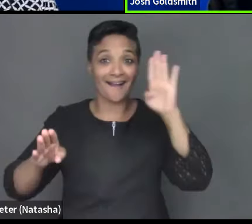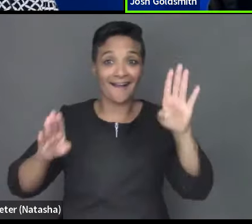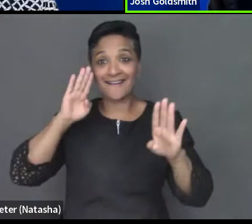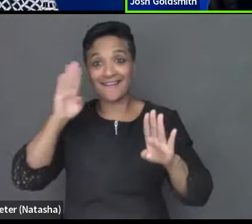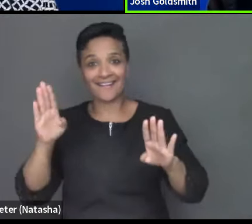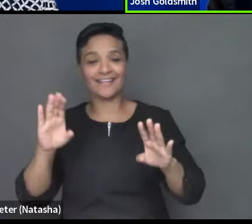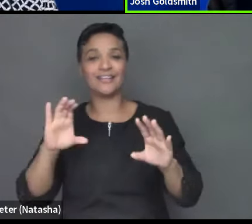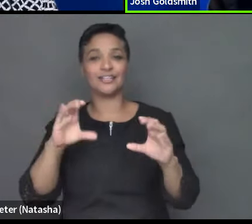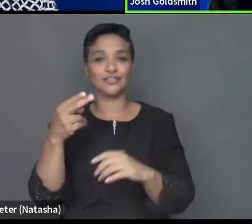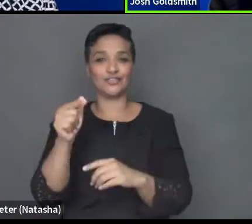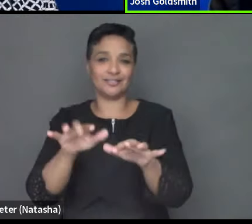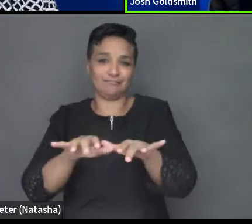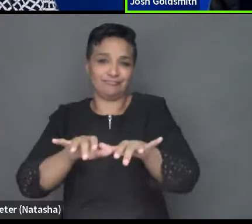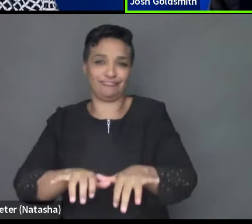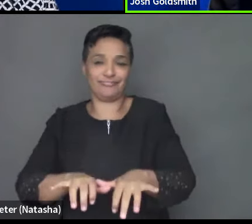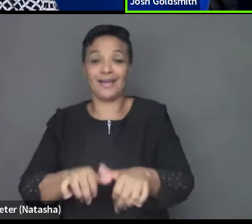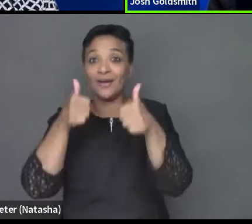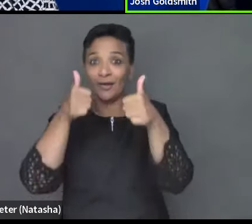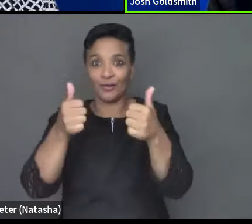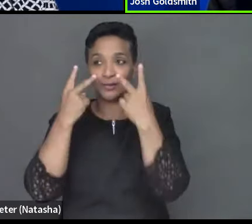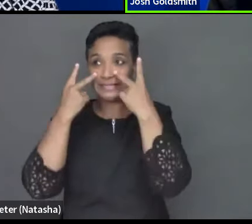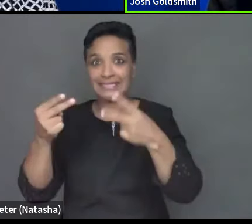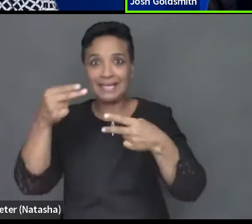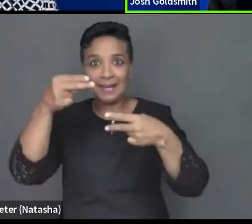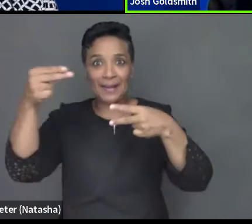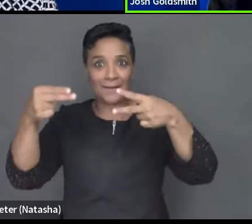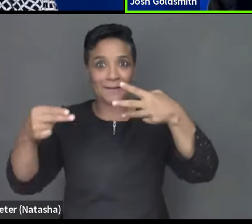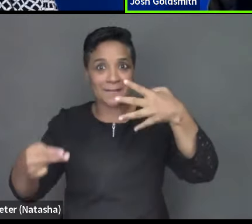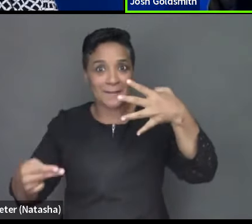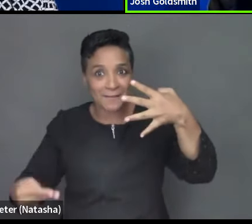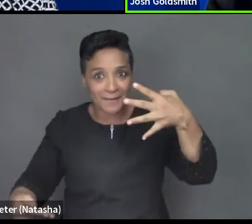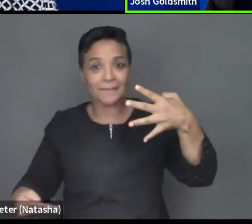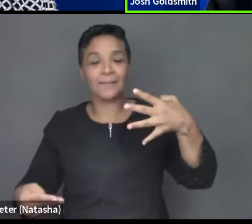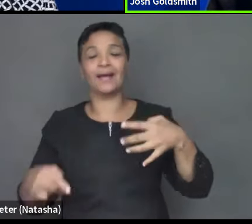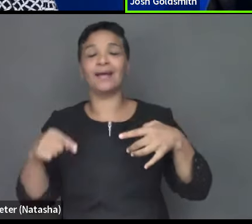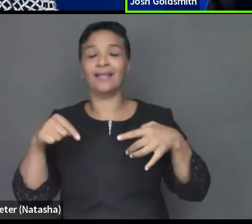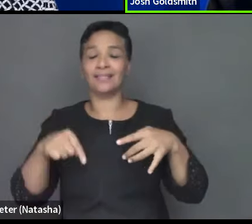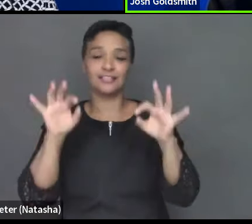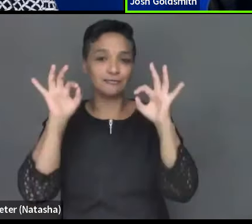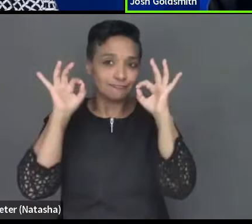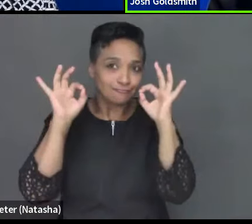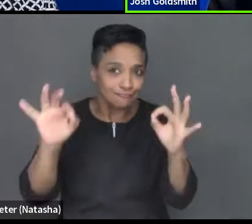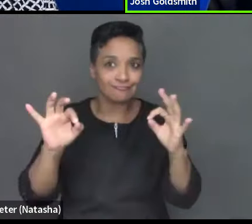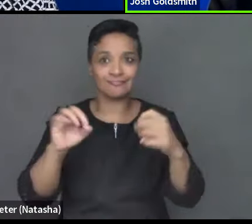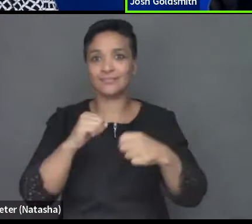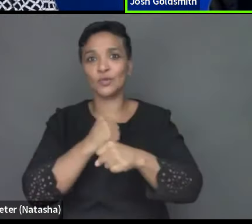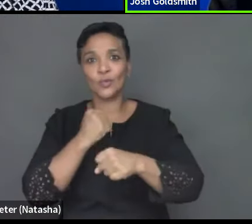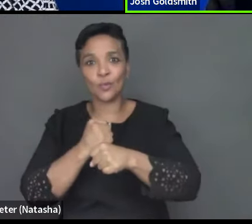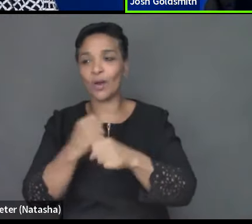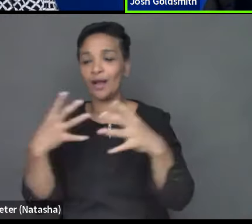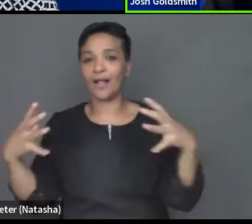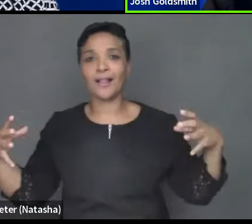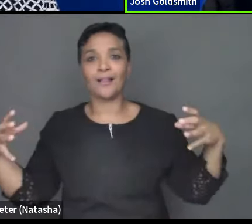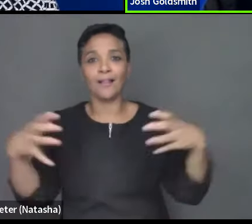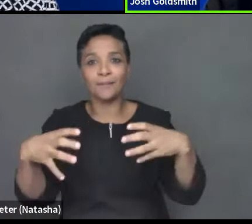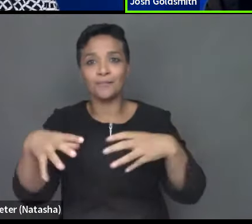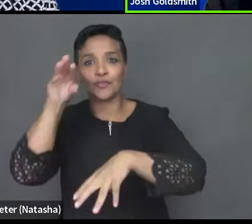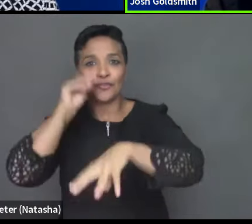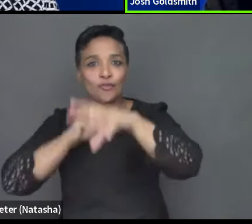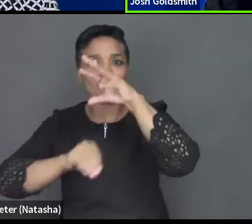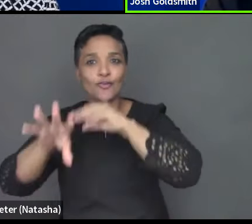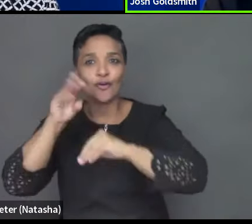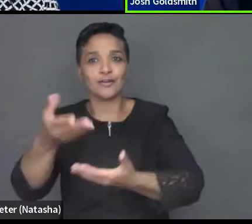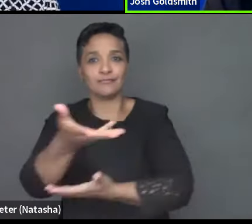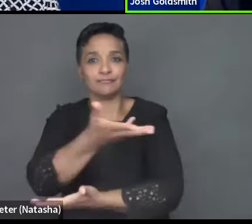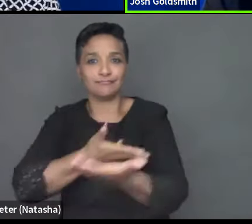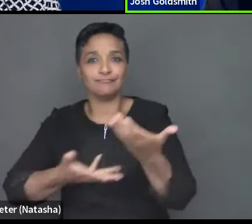It's great to see you here. And it's incredible to work with you and learn with you all. So that's who